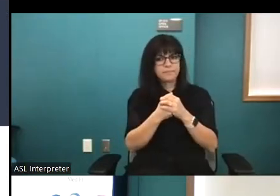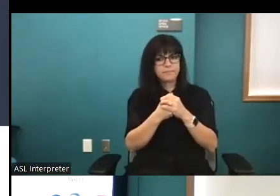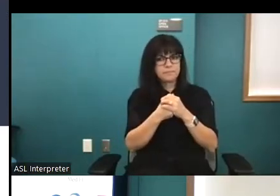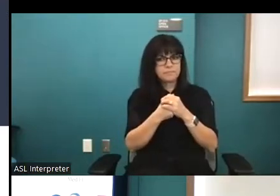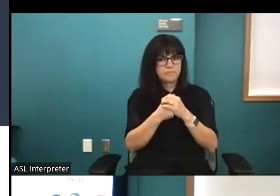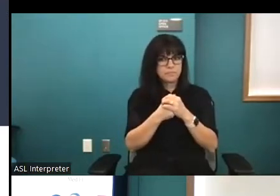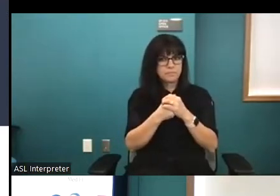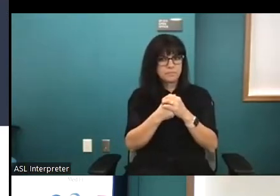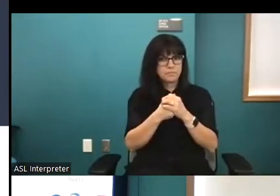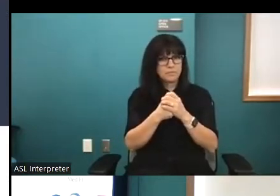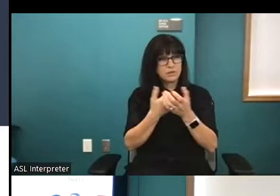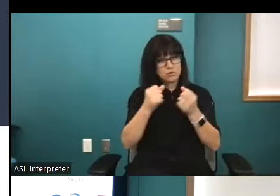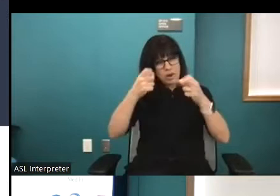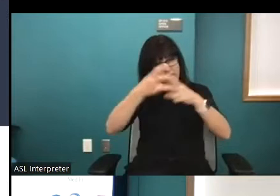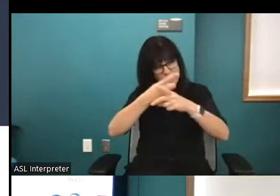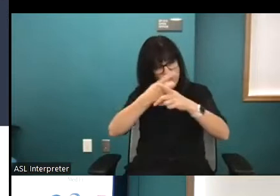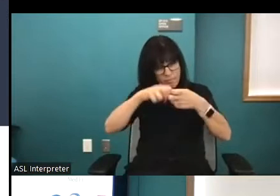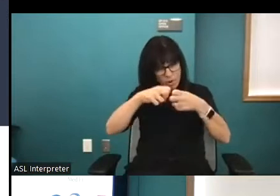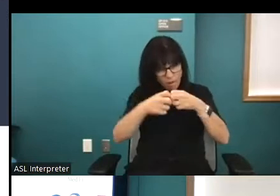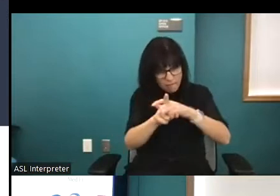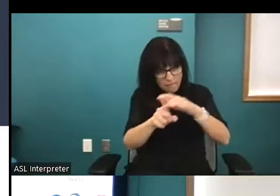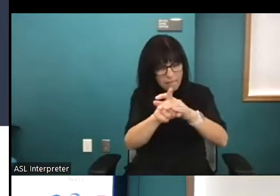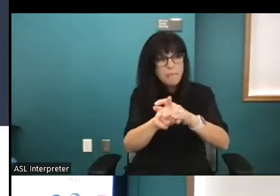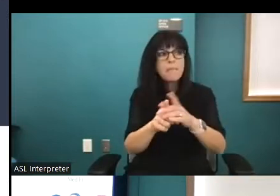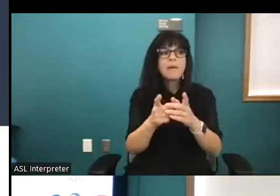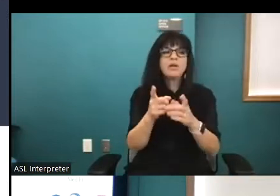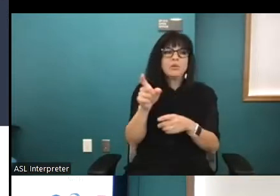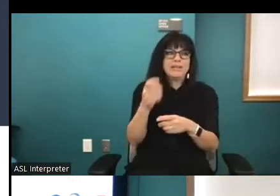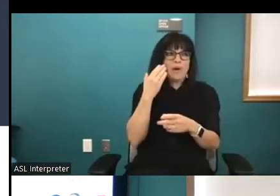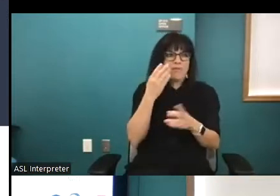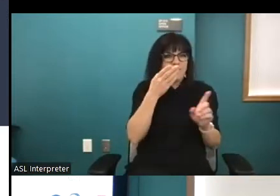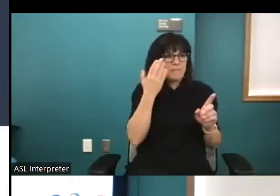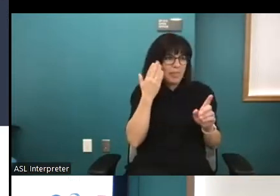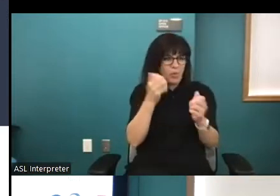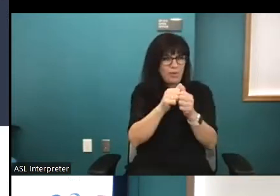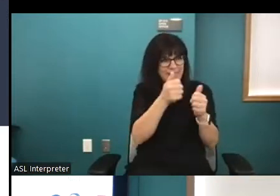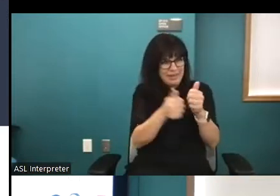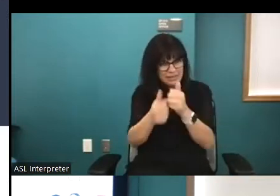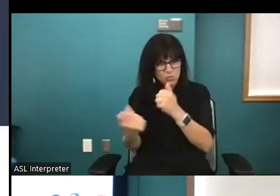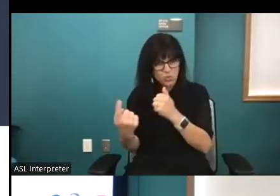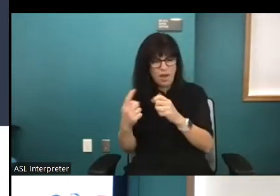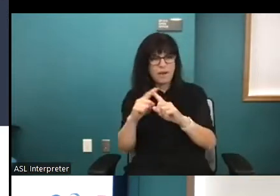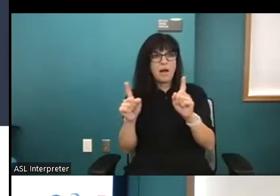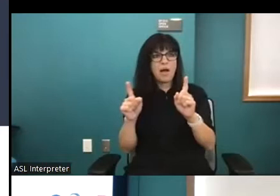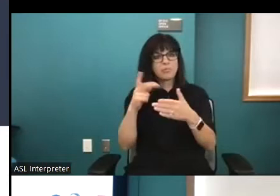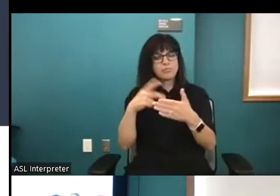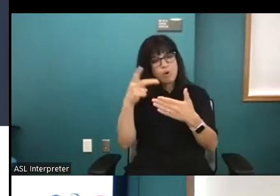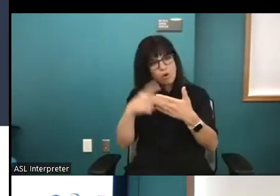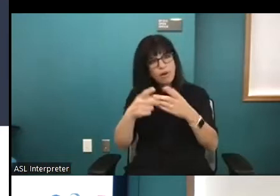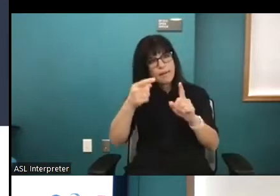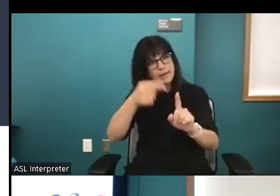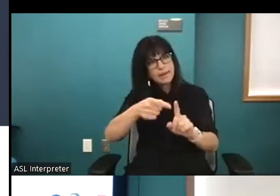To do like troubleshooting and stuff like that, you really do need to have a familiarity with each one specifically. But as far as programming goes